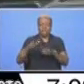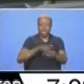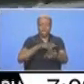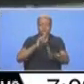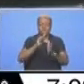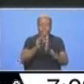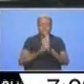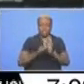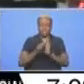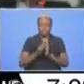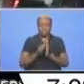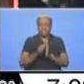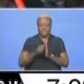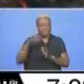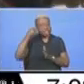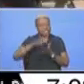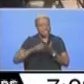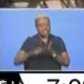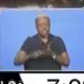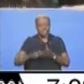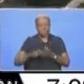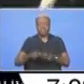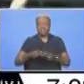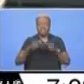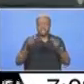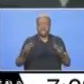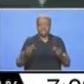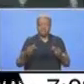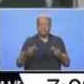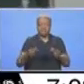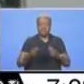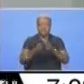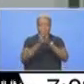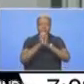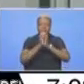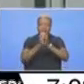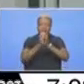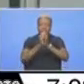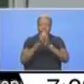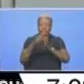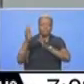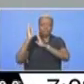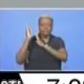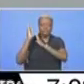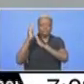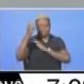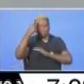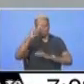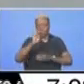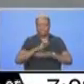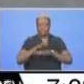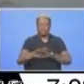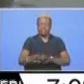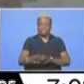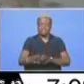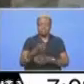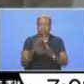Well, the UN Secretary General also applauded the Bahamas for its efforts in response to this devastation on both